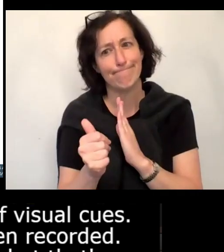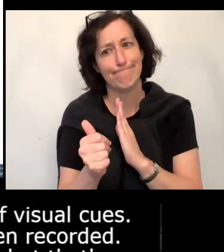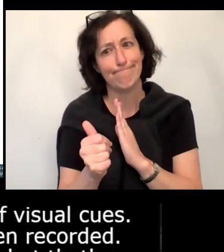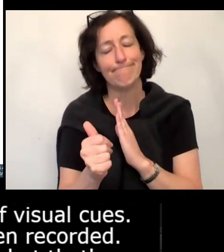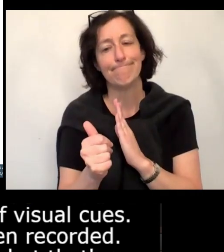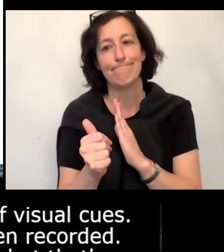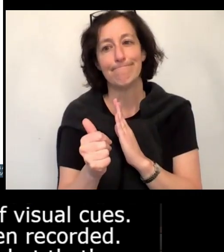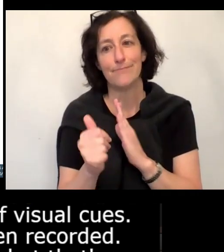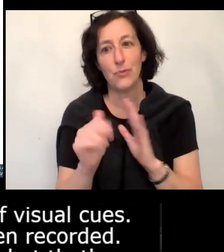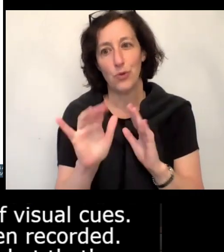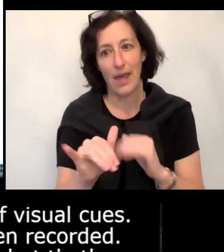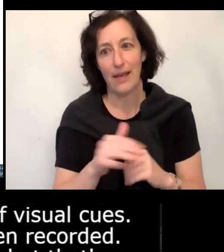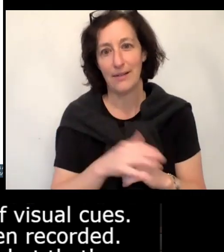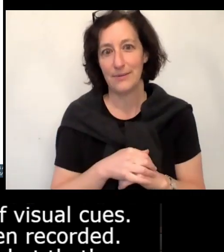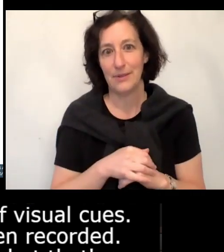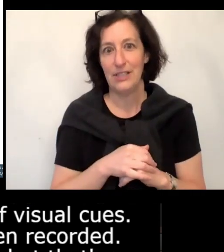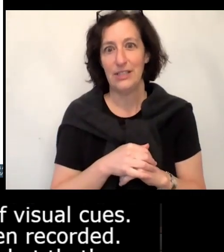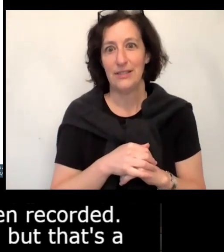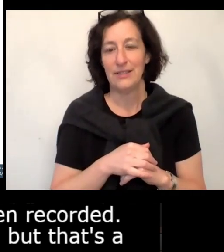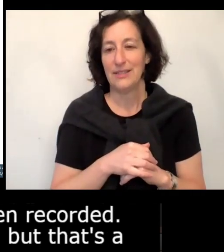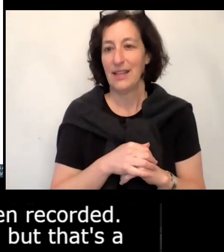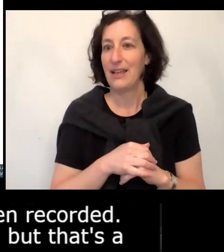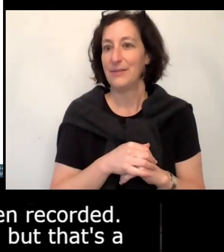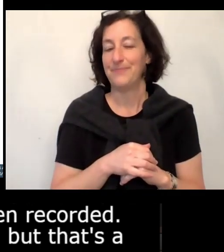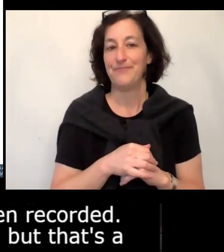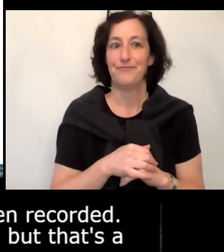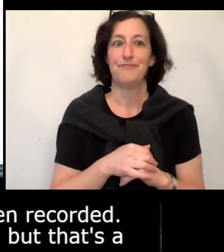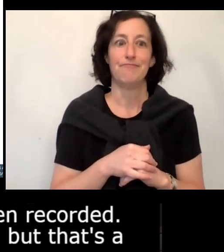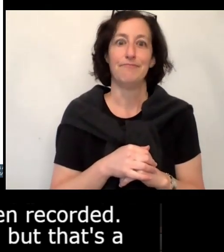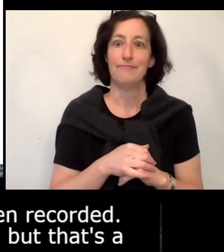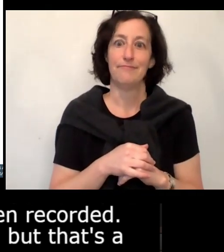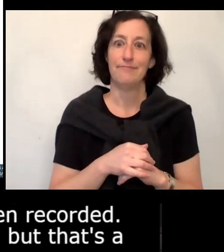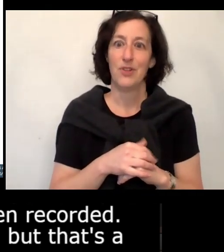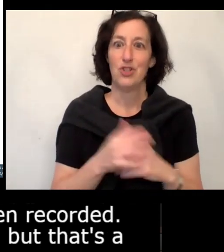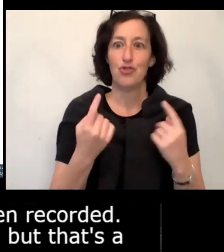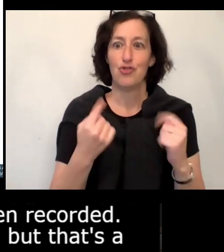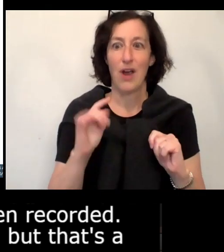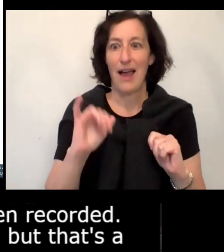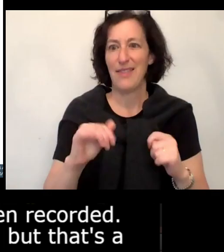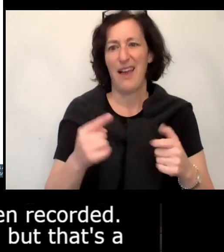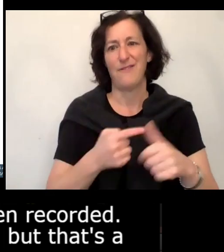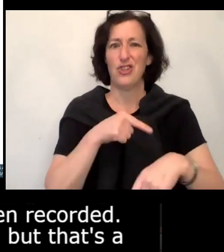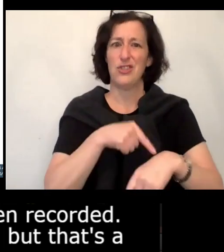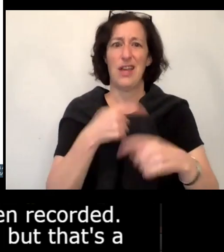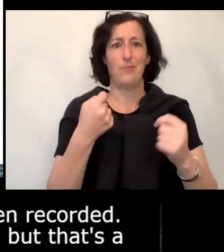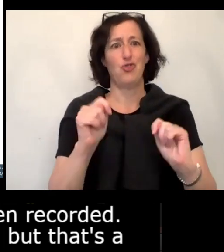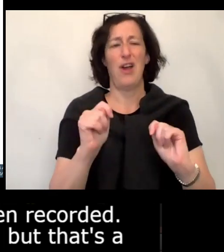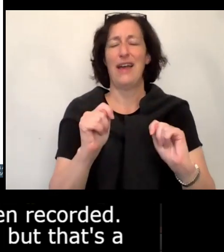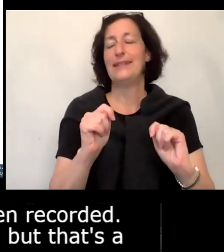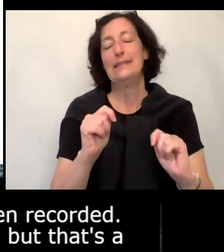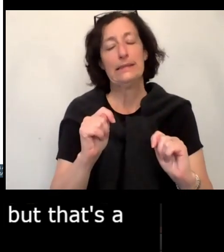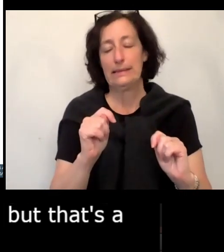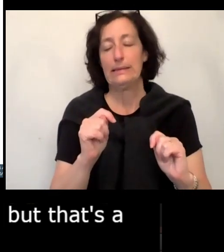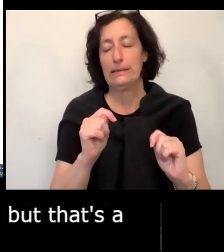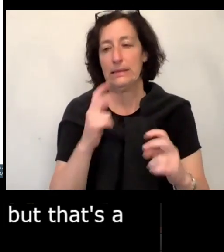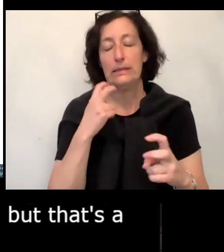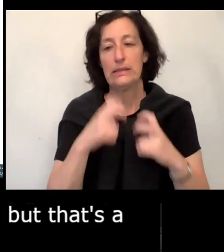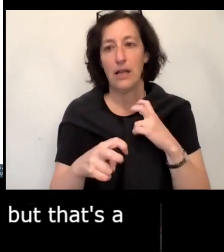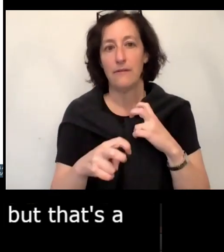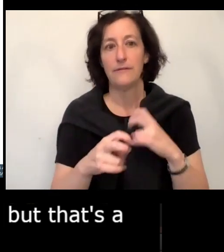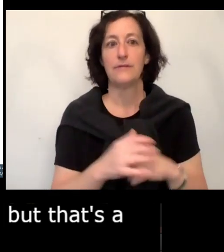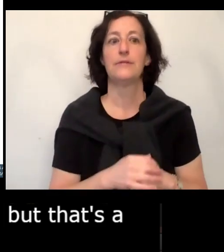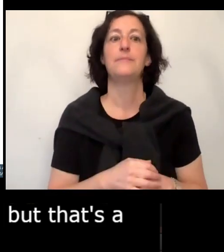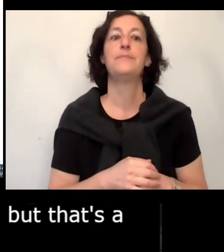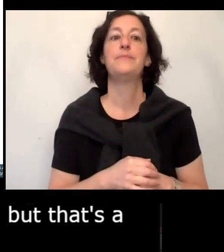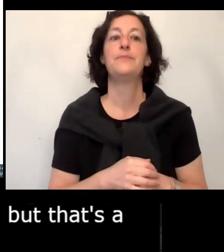and should not be tried by the faint of heart. The audio description should fit in